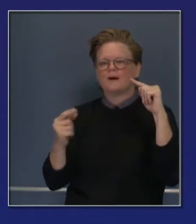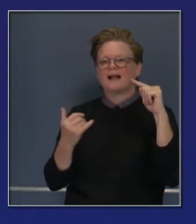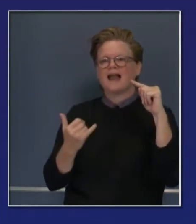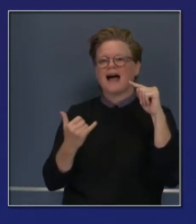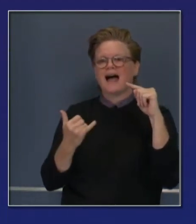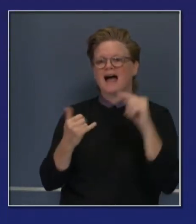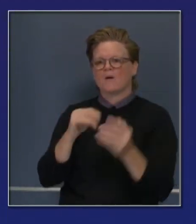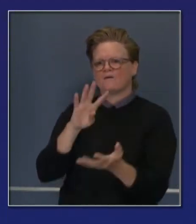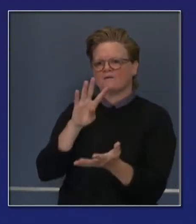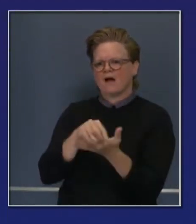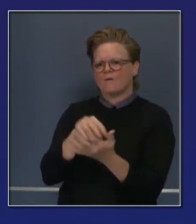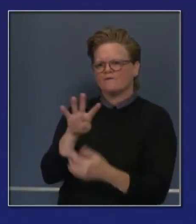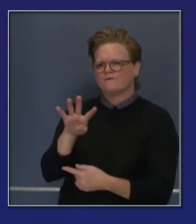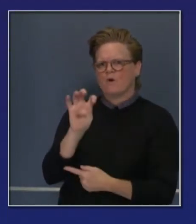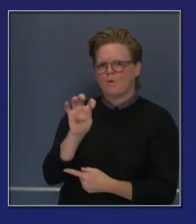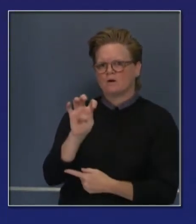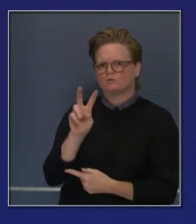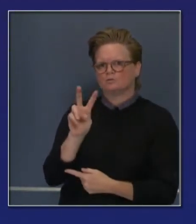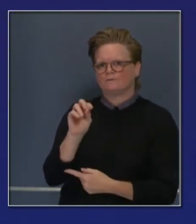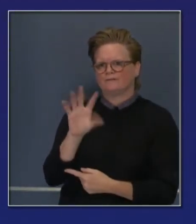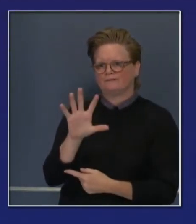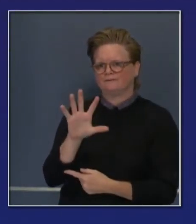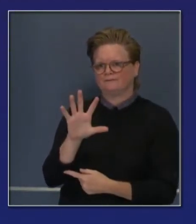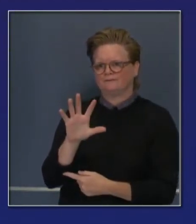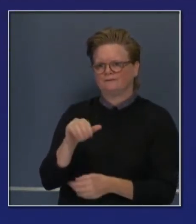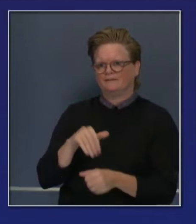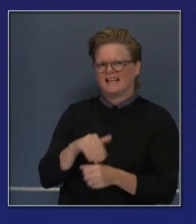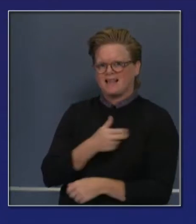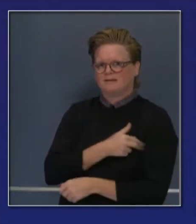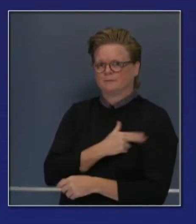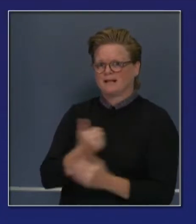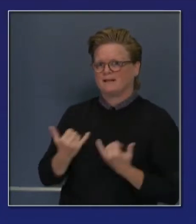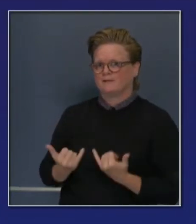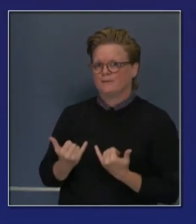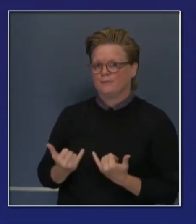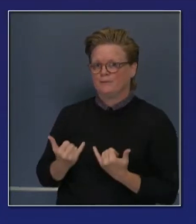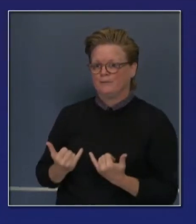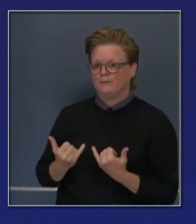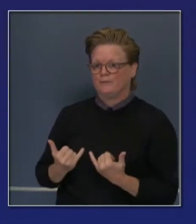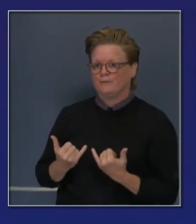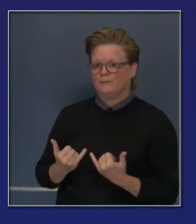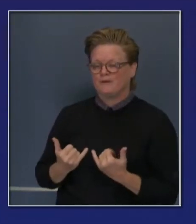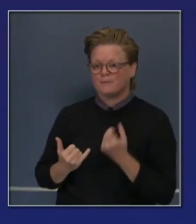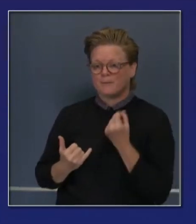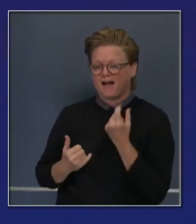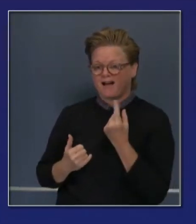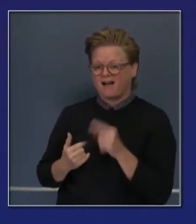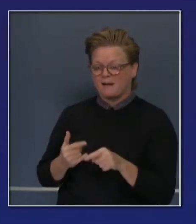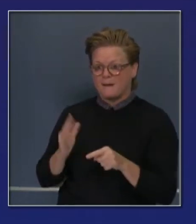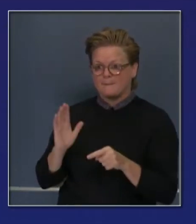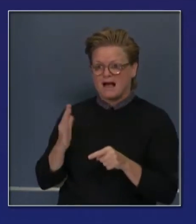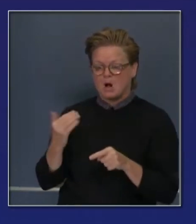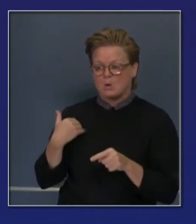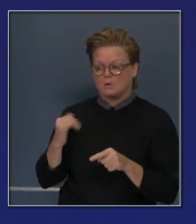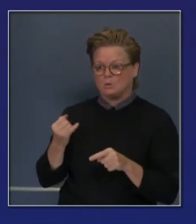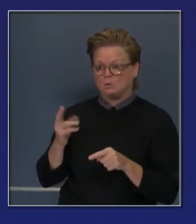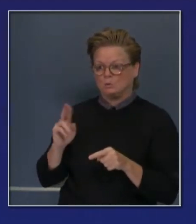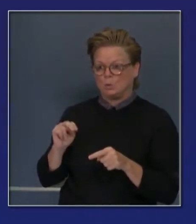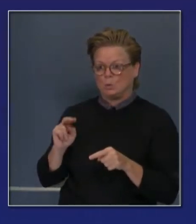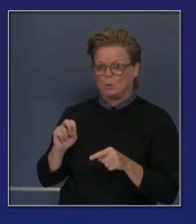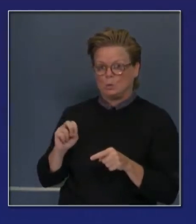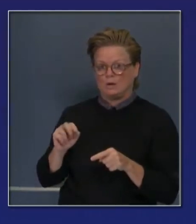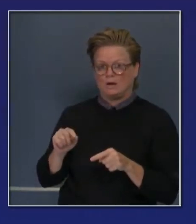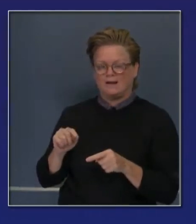4,205 today in our hospitals, it's still higher than we were back in June and at the beginning. And even when